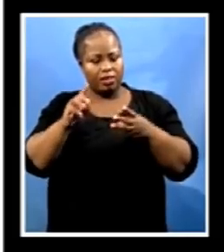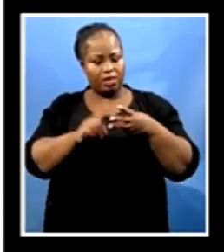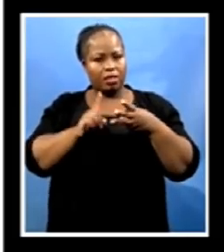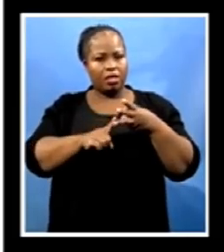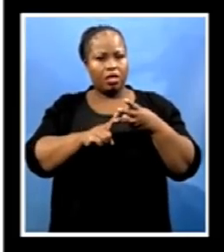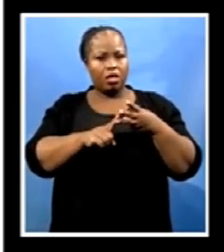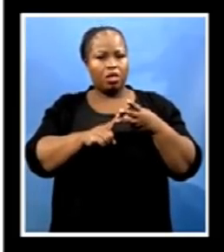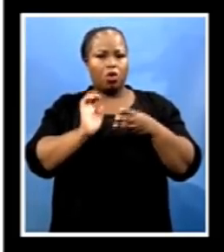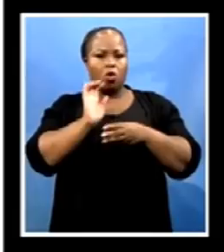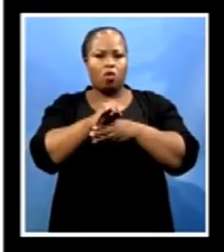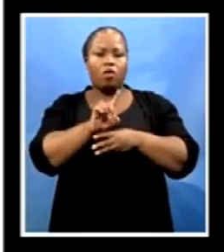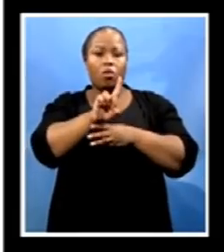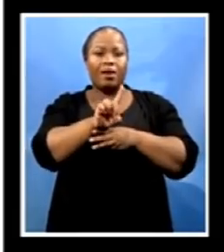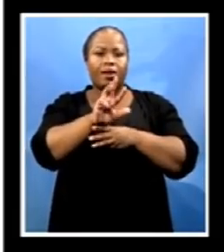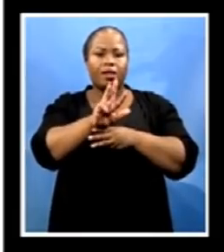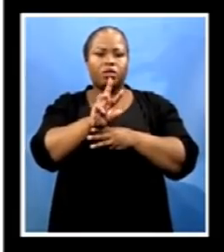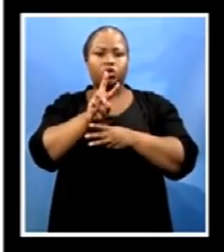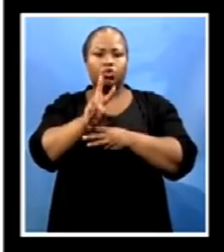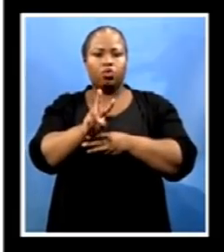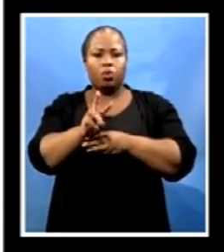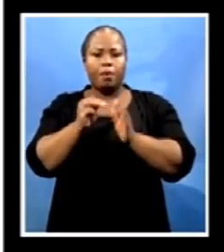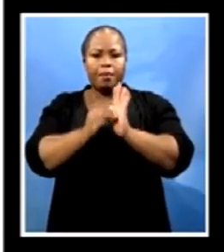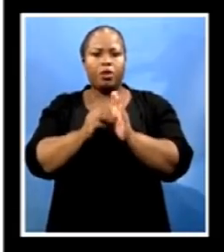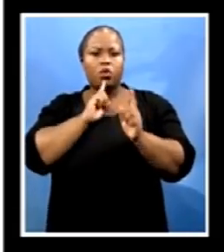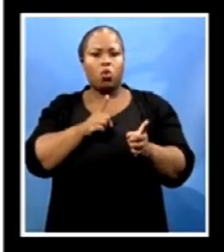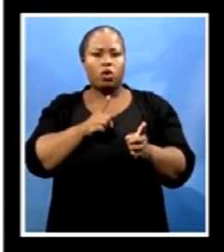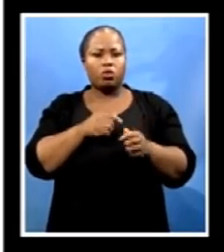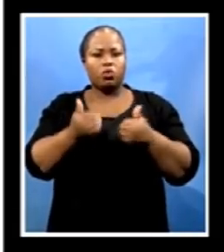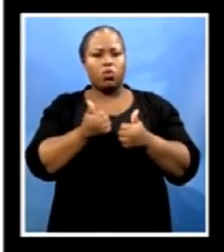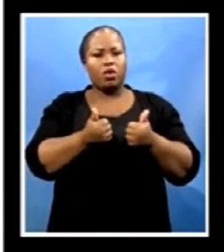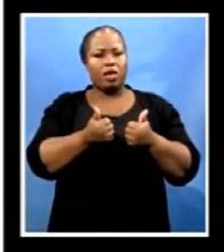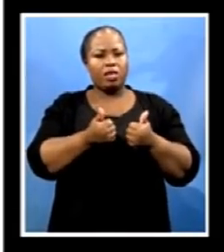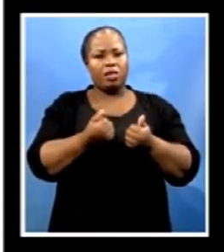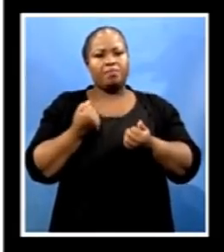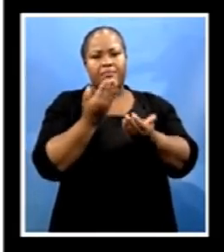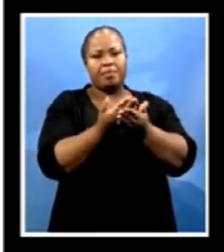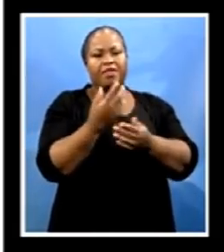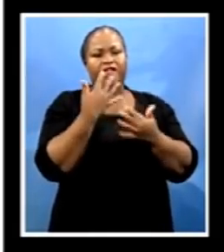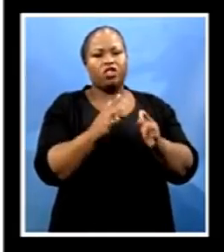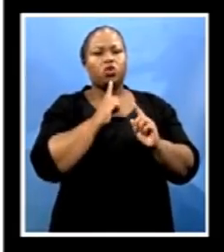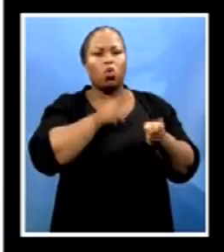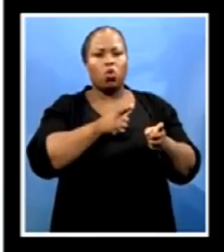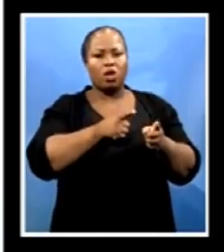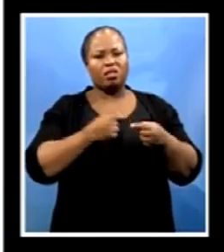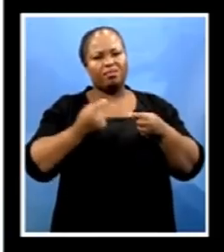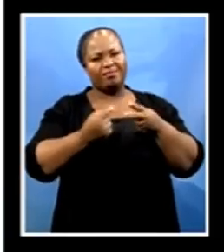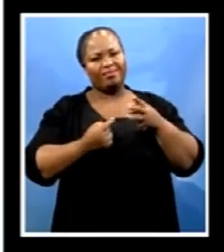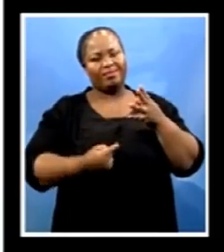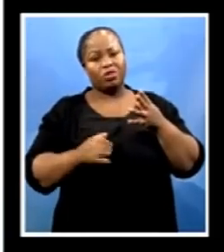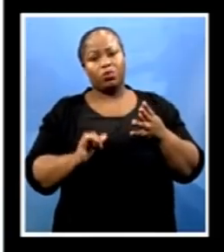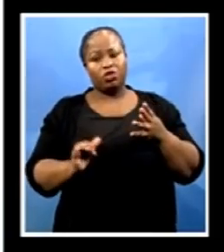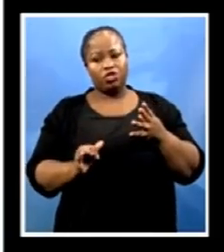speak. To give you a bit of detail about what those orders are purchasing, in terms of personal protective